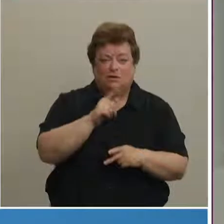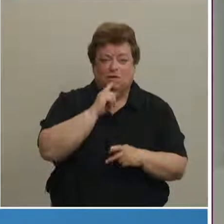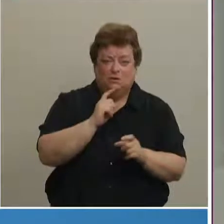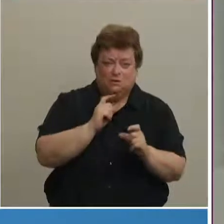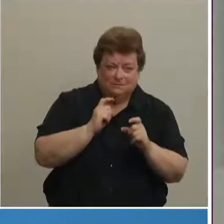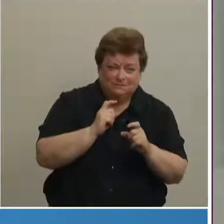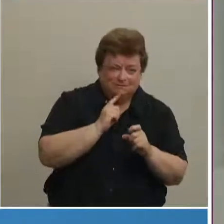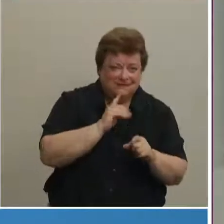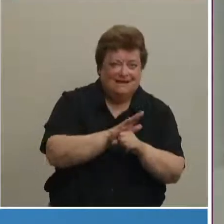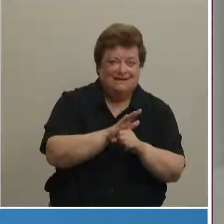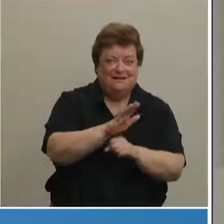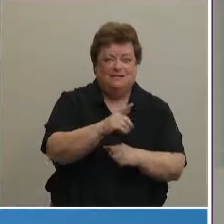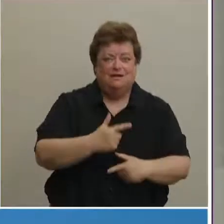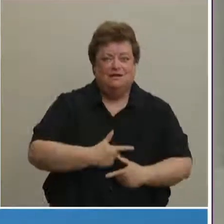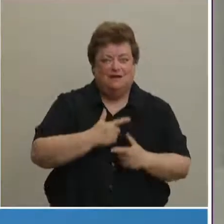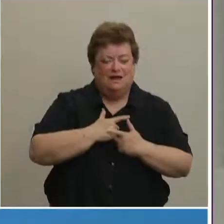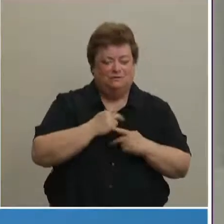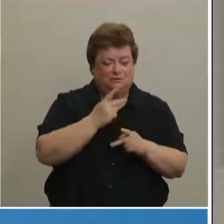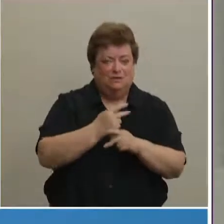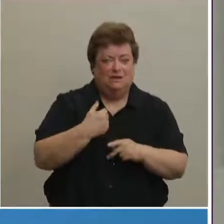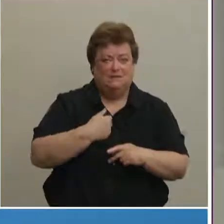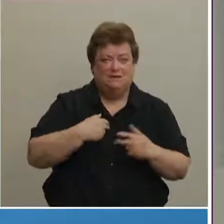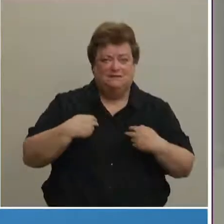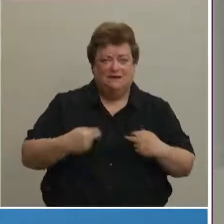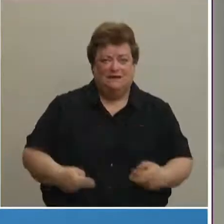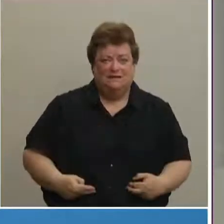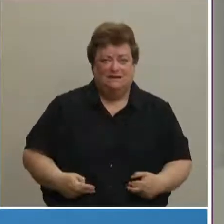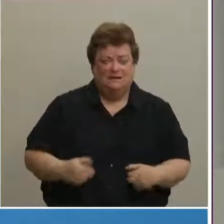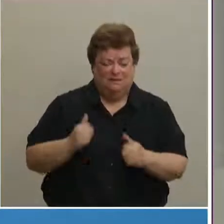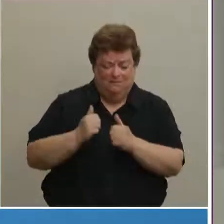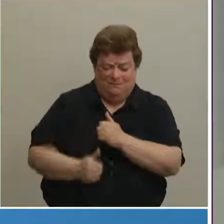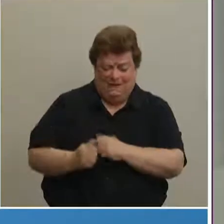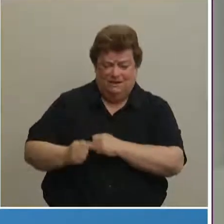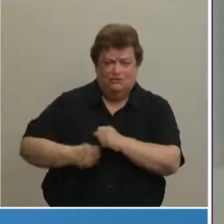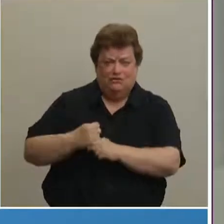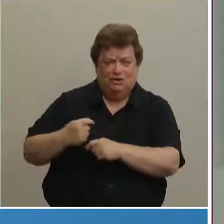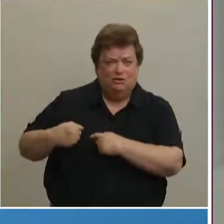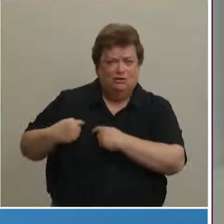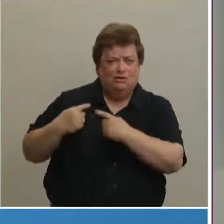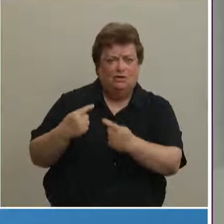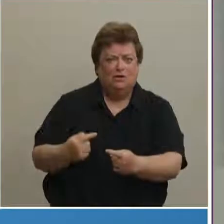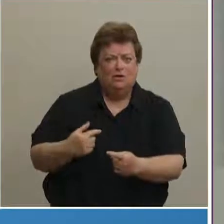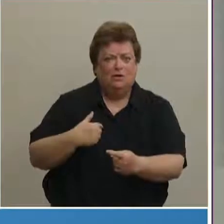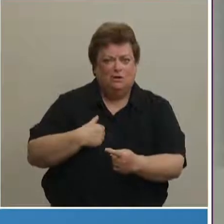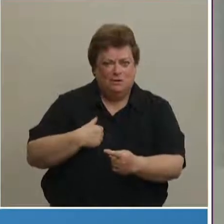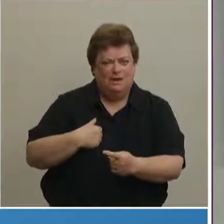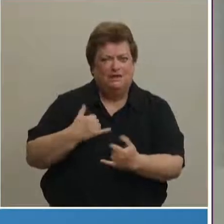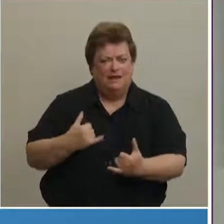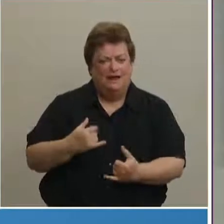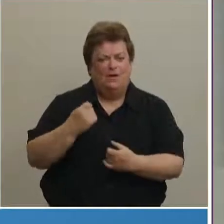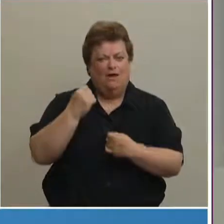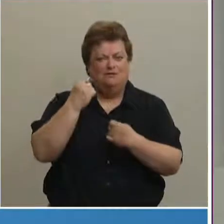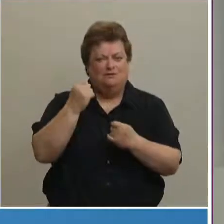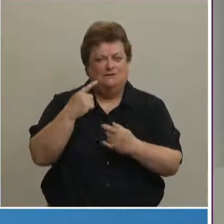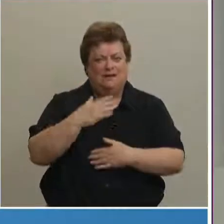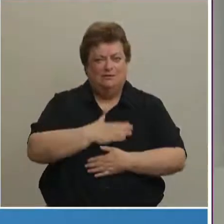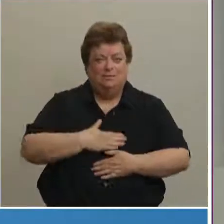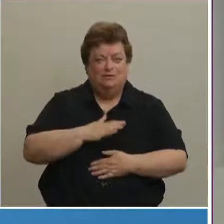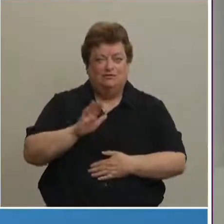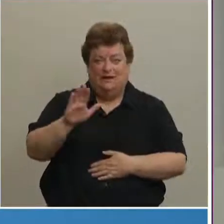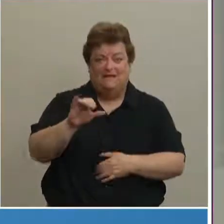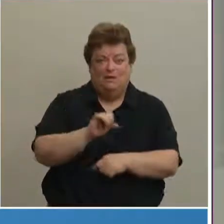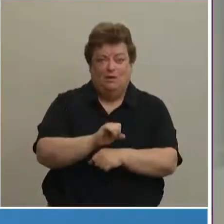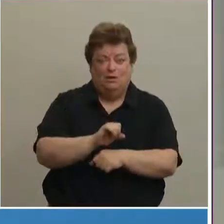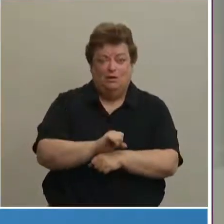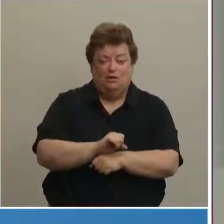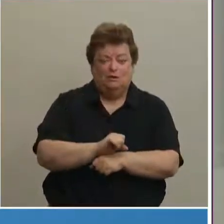to keeping us healthy. Over the past year, we have all come to better understand and appreciate the incredible work that they do.